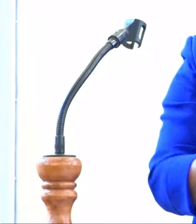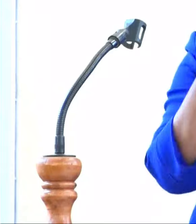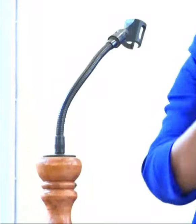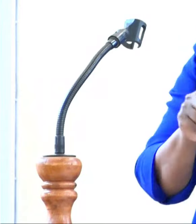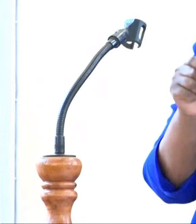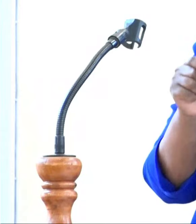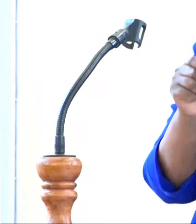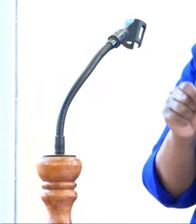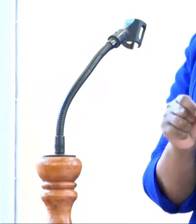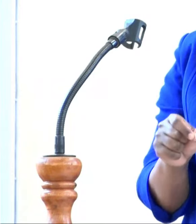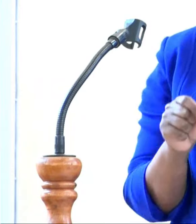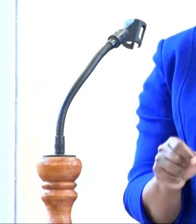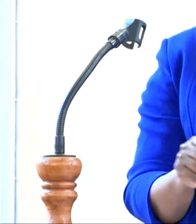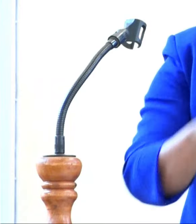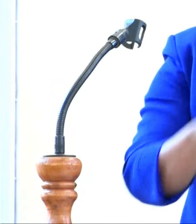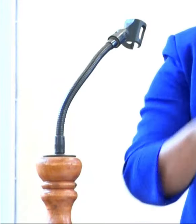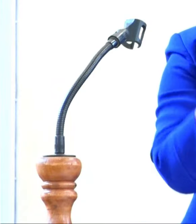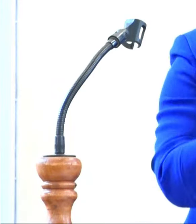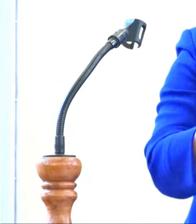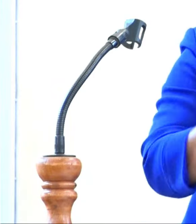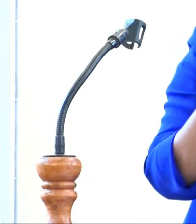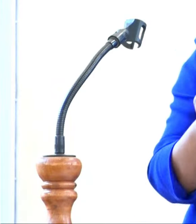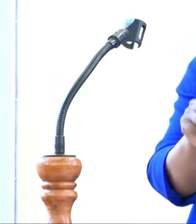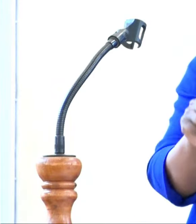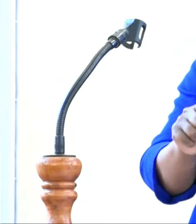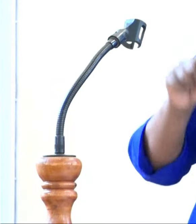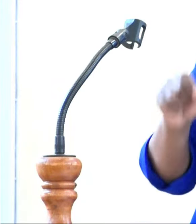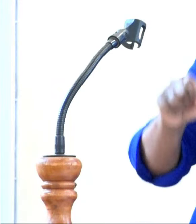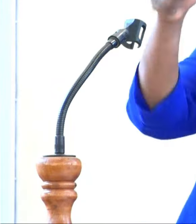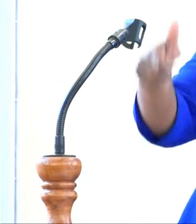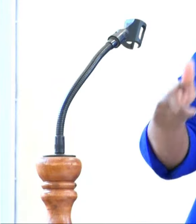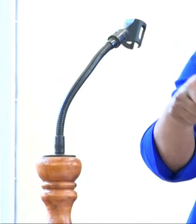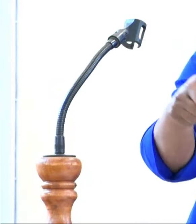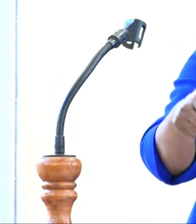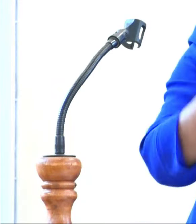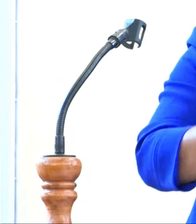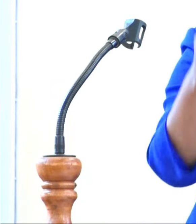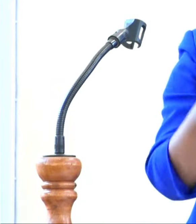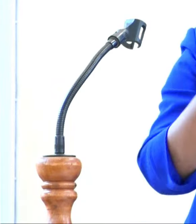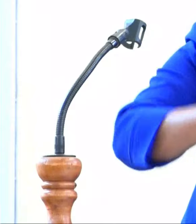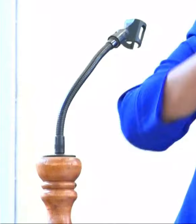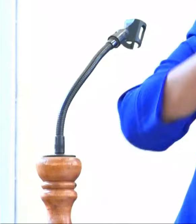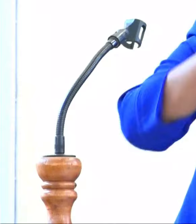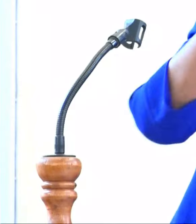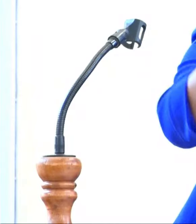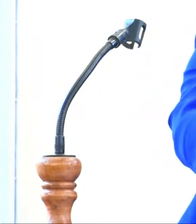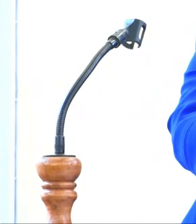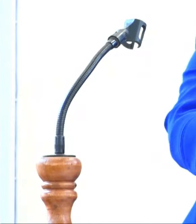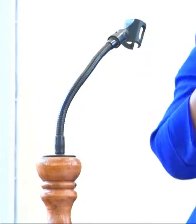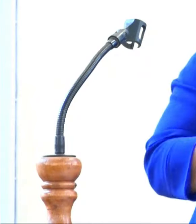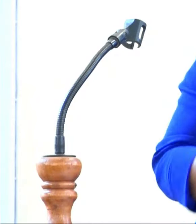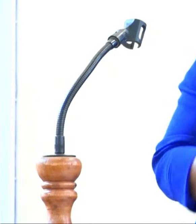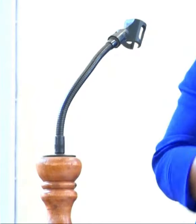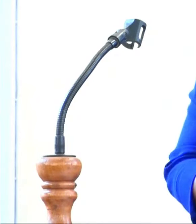once, where is the ancient path? Wapi ile njia ambayo ni kuu tukaifuate, tukaitembele